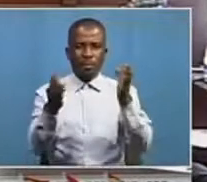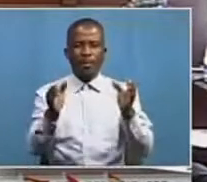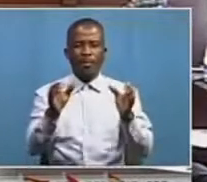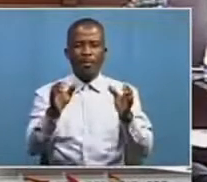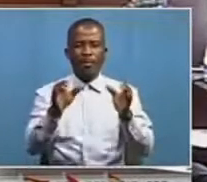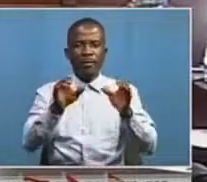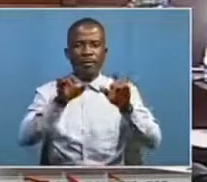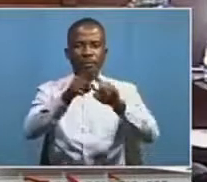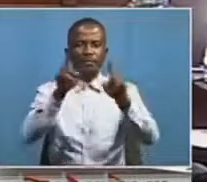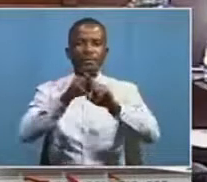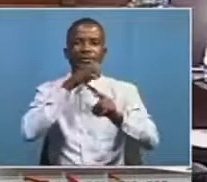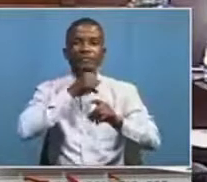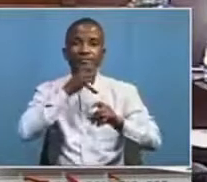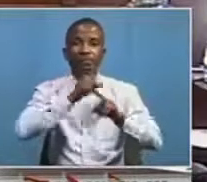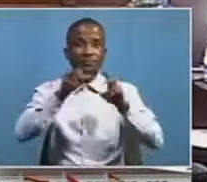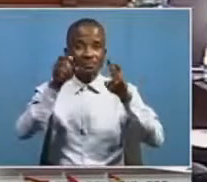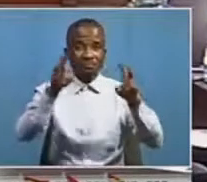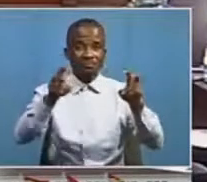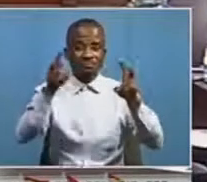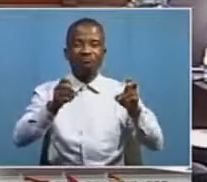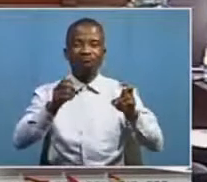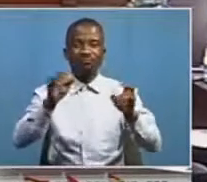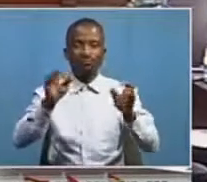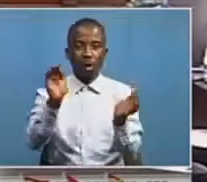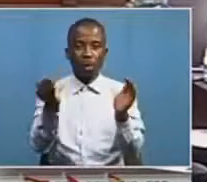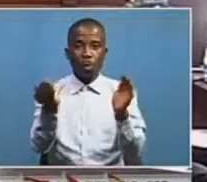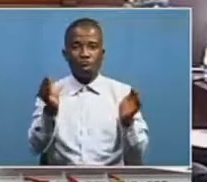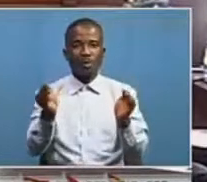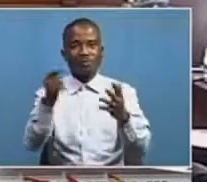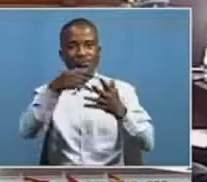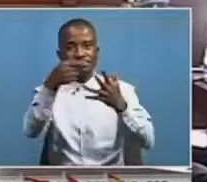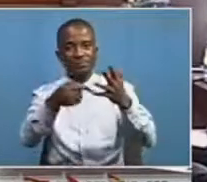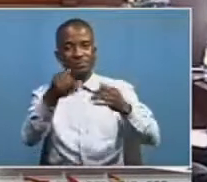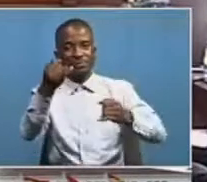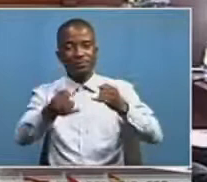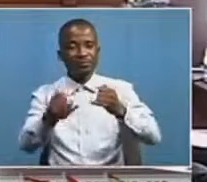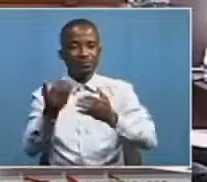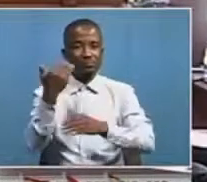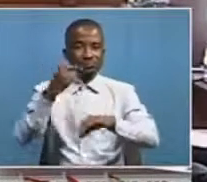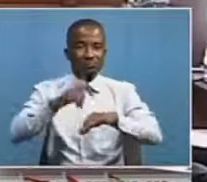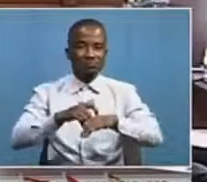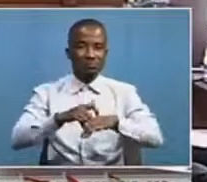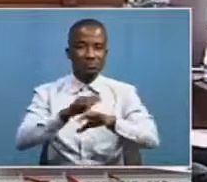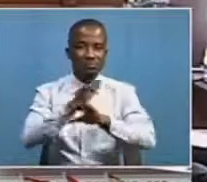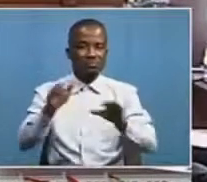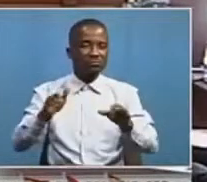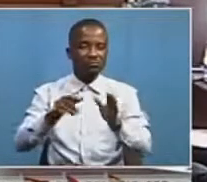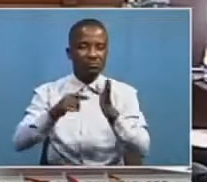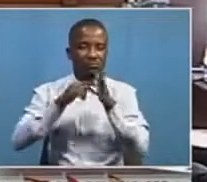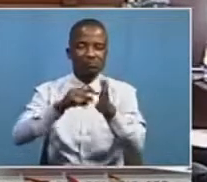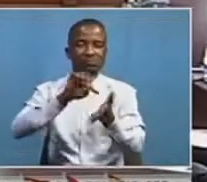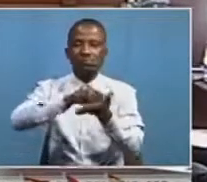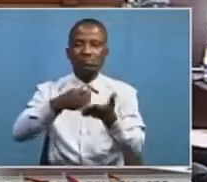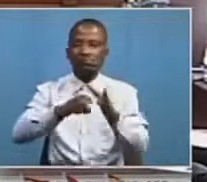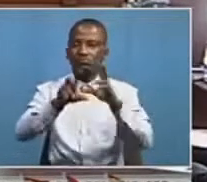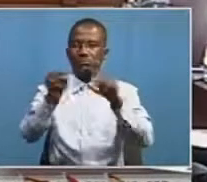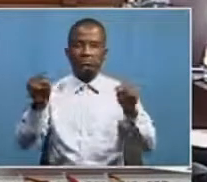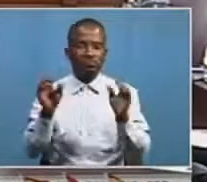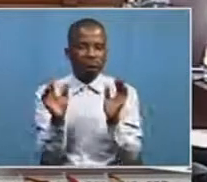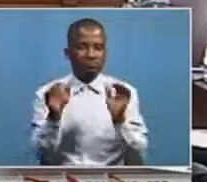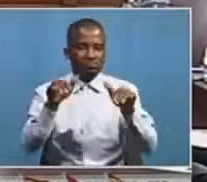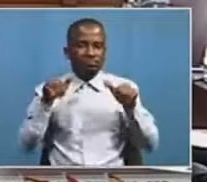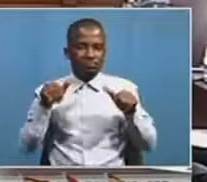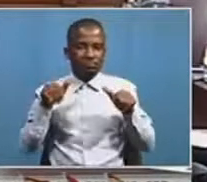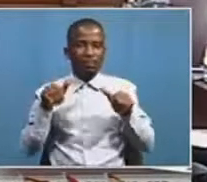Hydrafoam Estate Ghana Limited, referred to Supra. In the last case cited, the plaintiff did not testify in the action at all and only relied